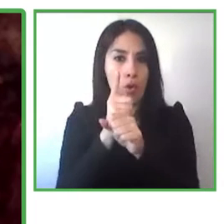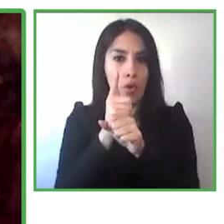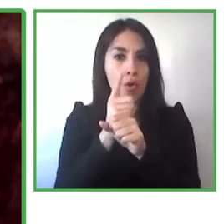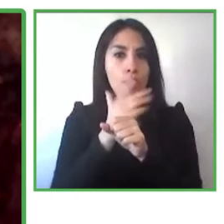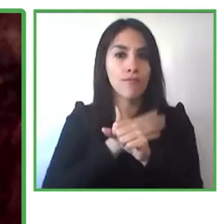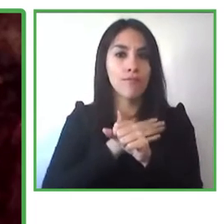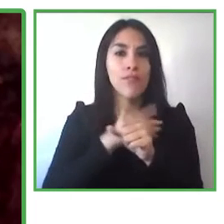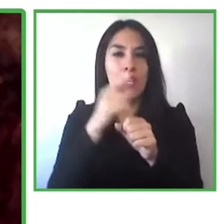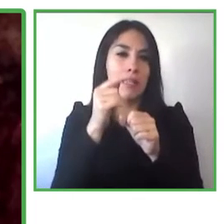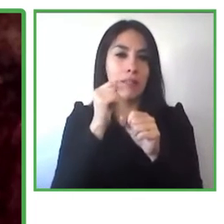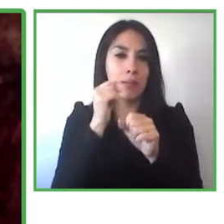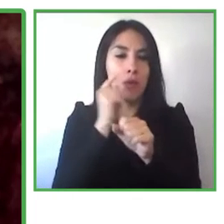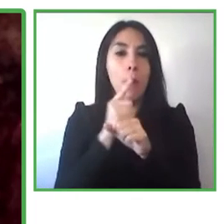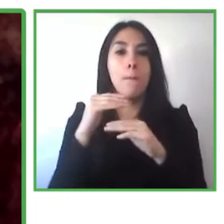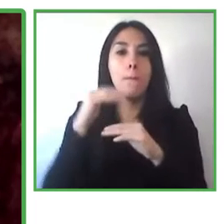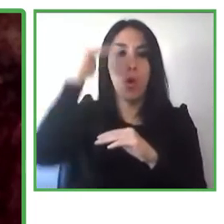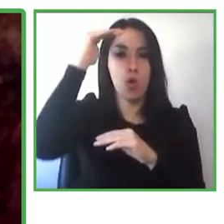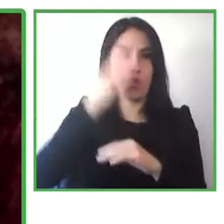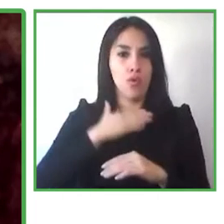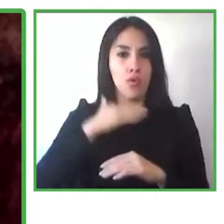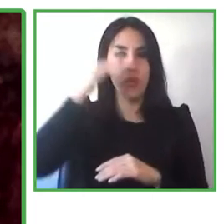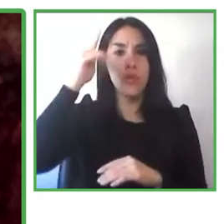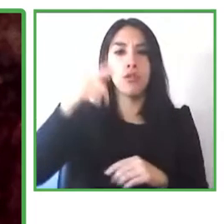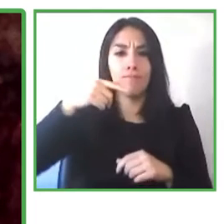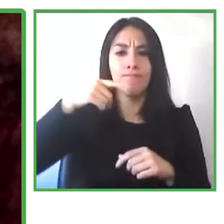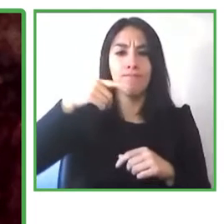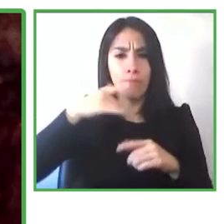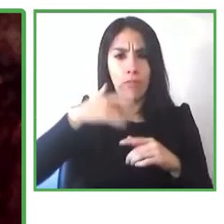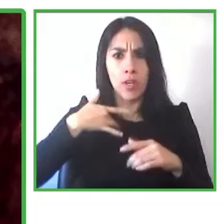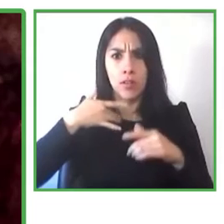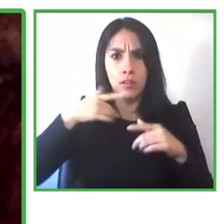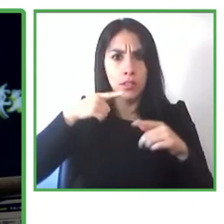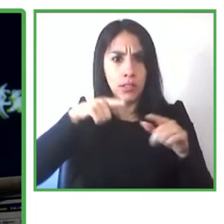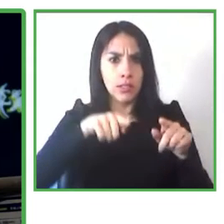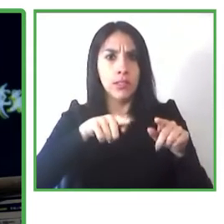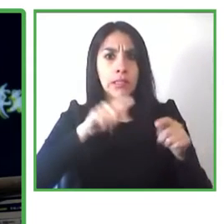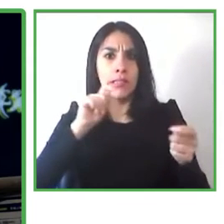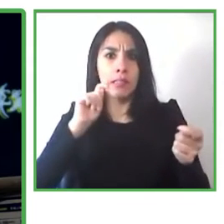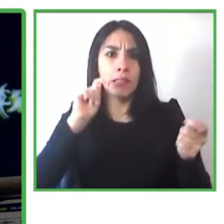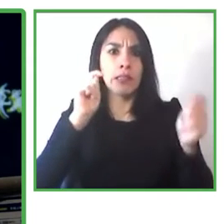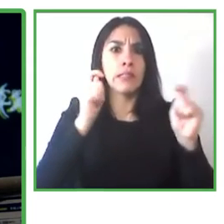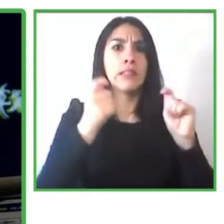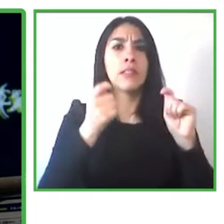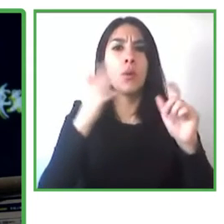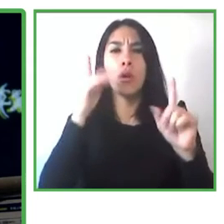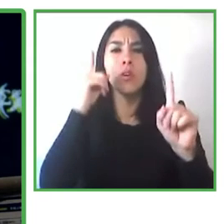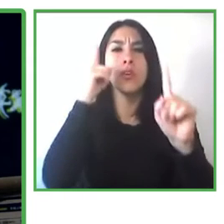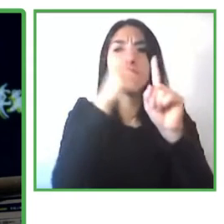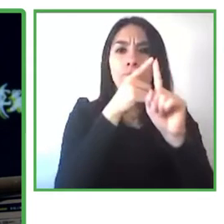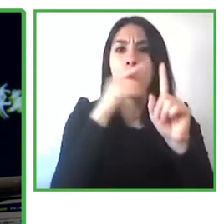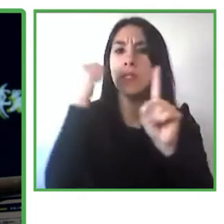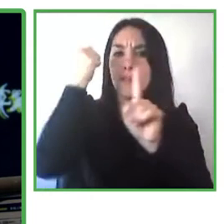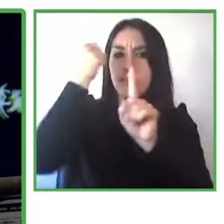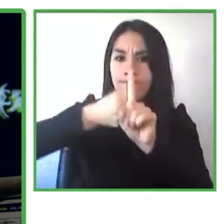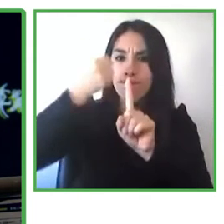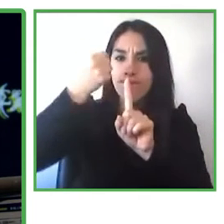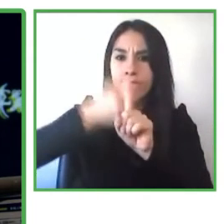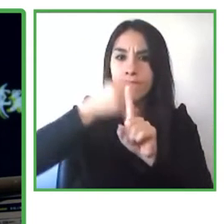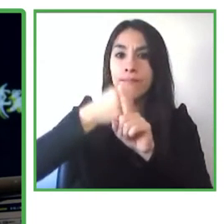I learned with him. I transformed myself. And I started fighting for the rights of people with disabilities because of